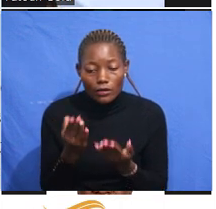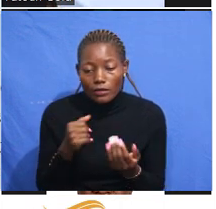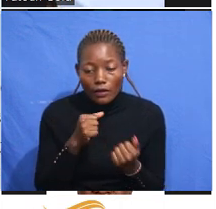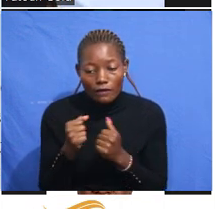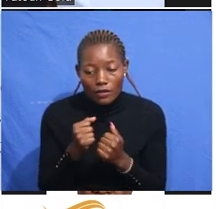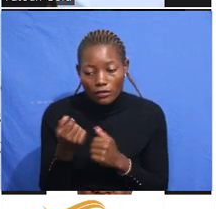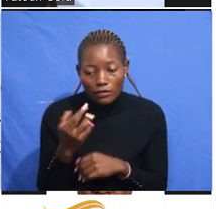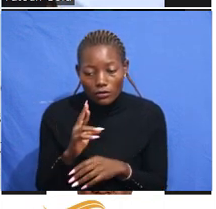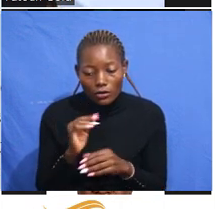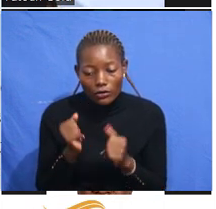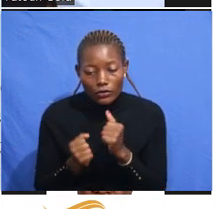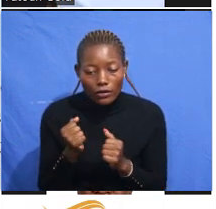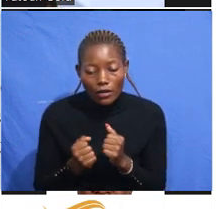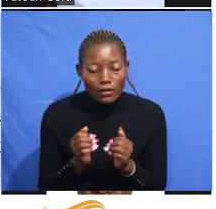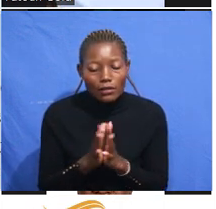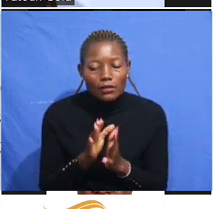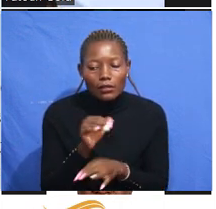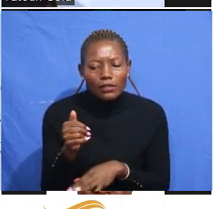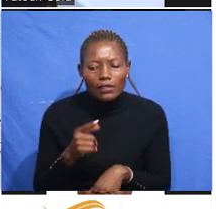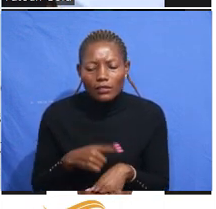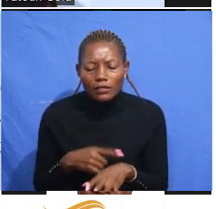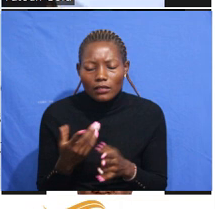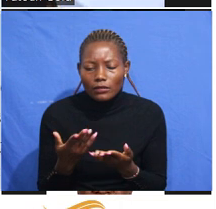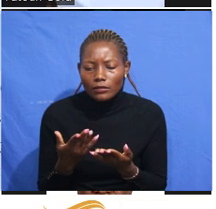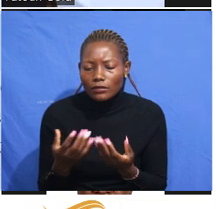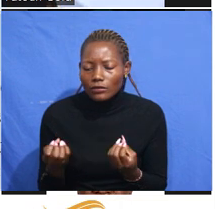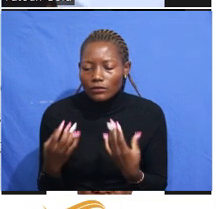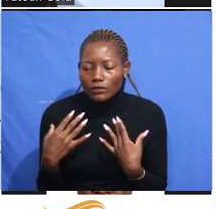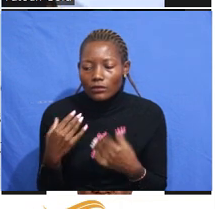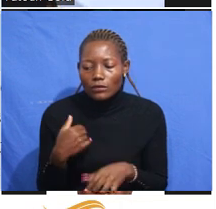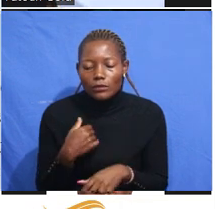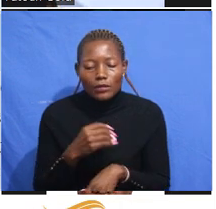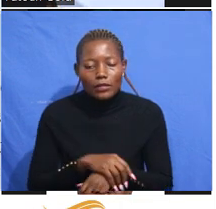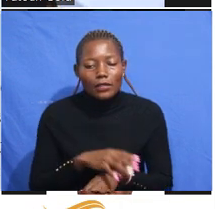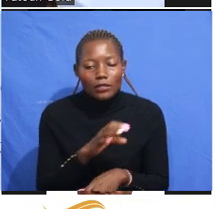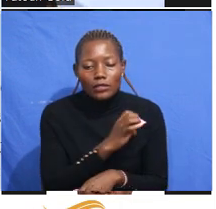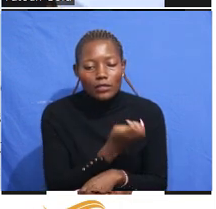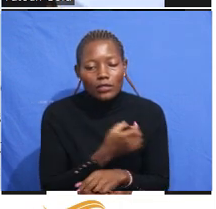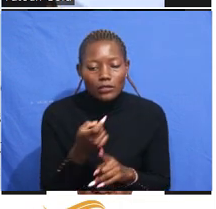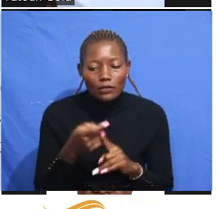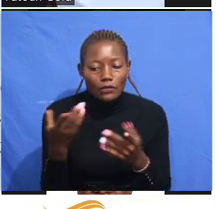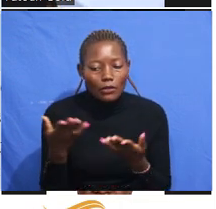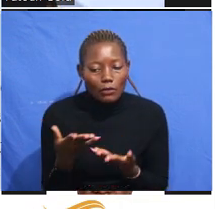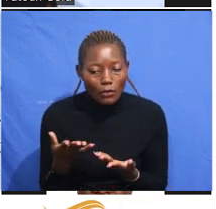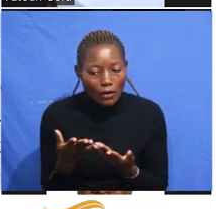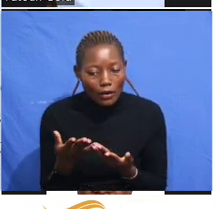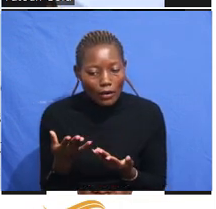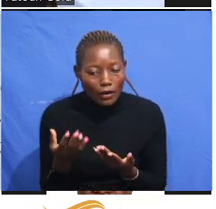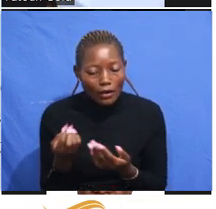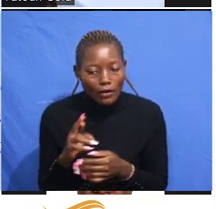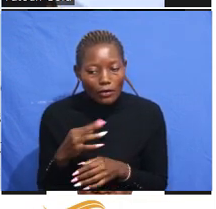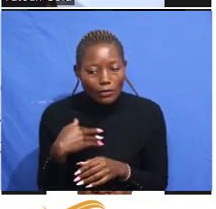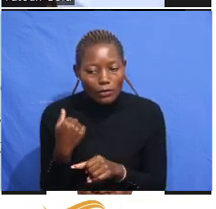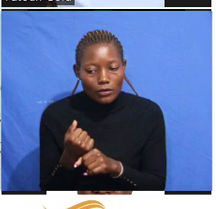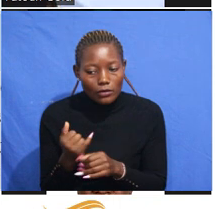you run, and sometimes you wonder, where did I get the energy from? Or how did I do that? That is what